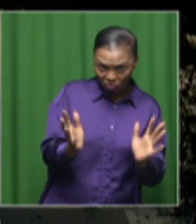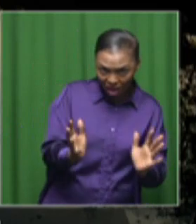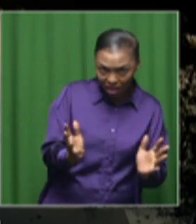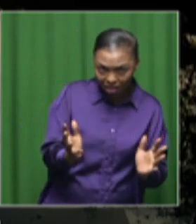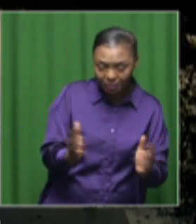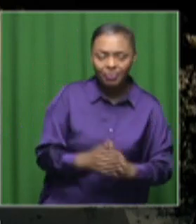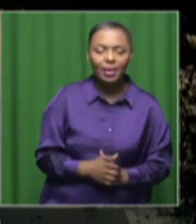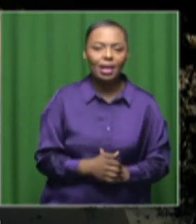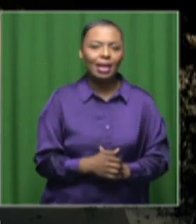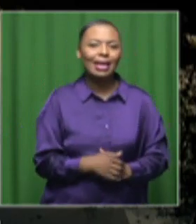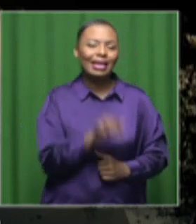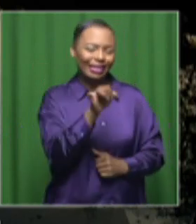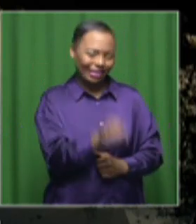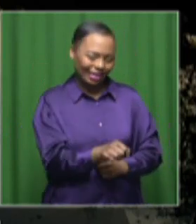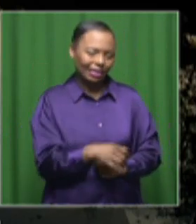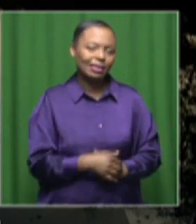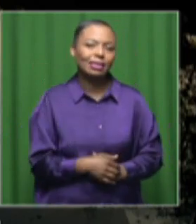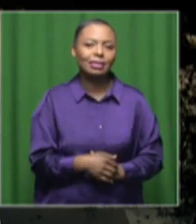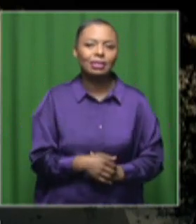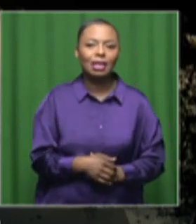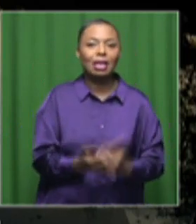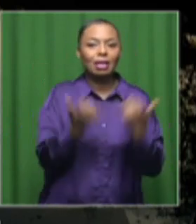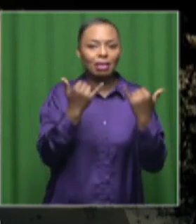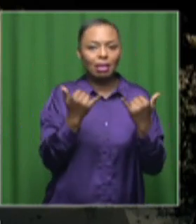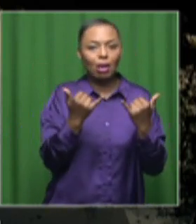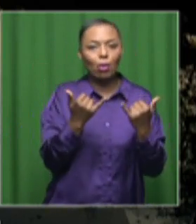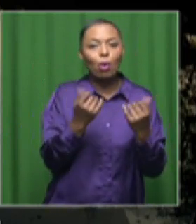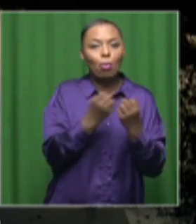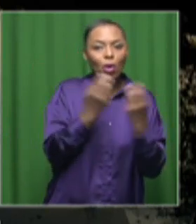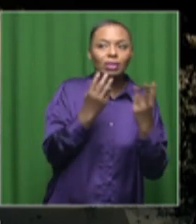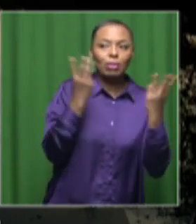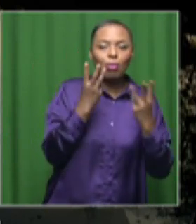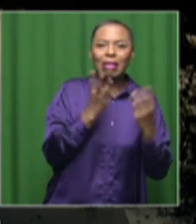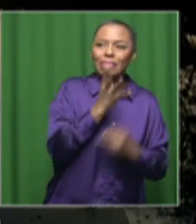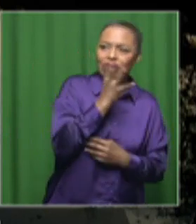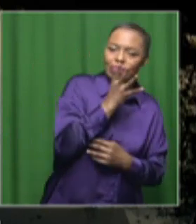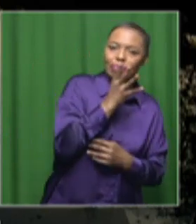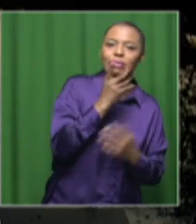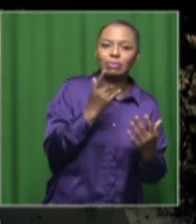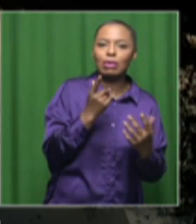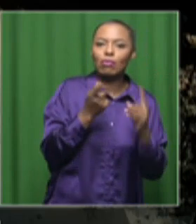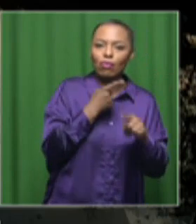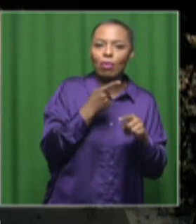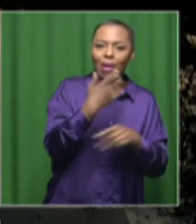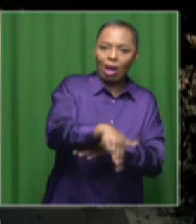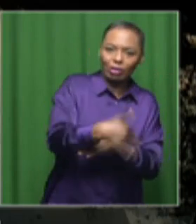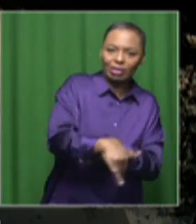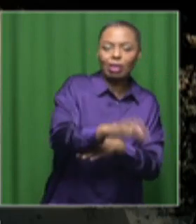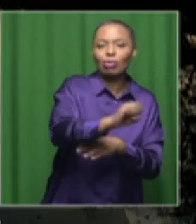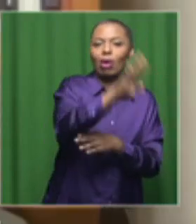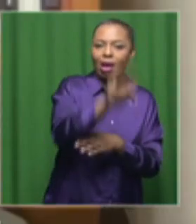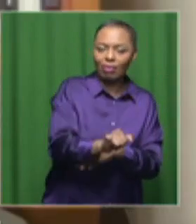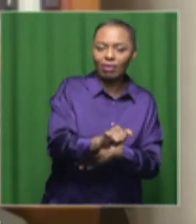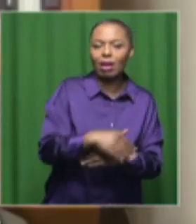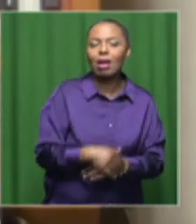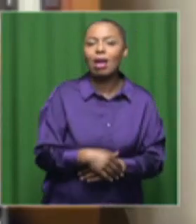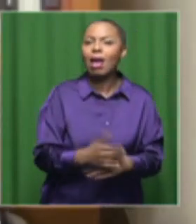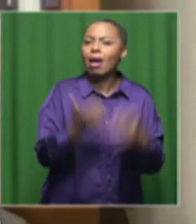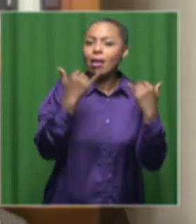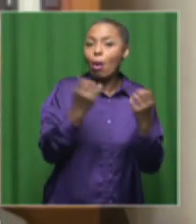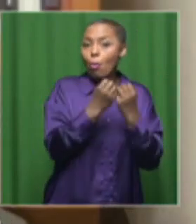about, in-migration versus migration from outside South Africa. So the figures clearly show that most